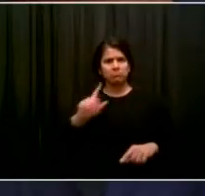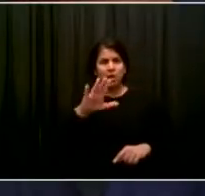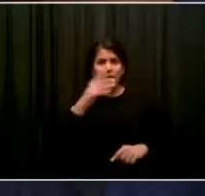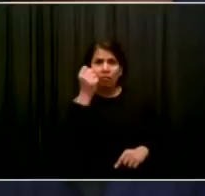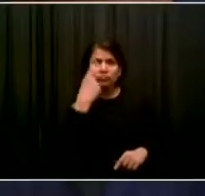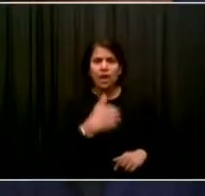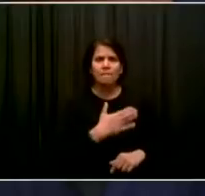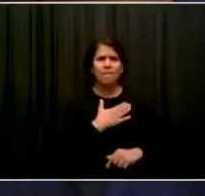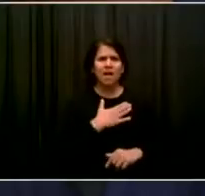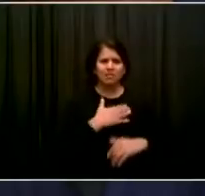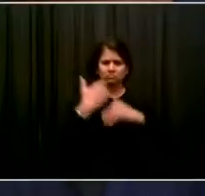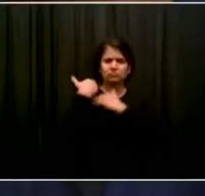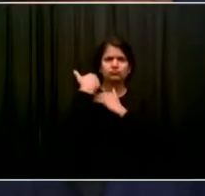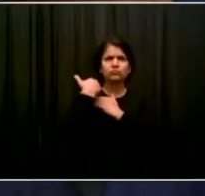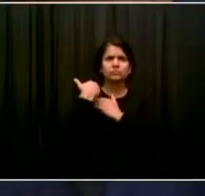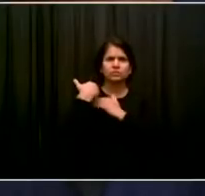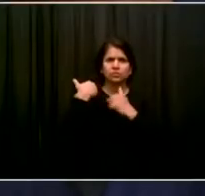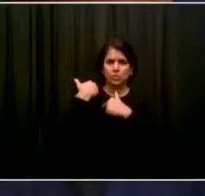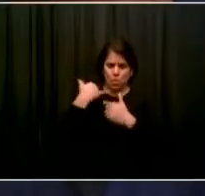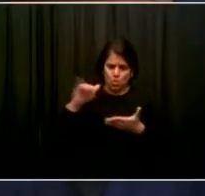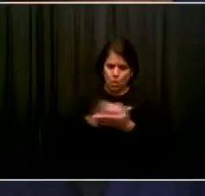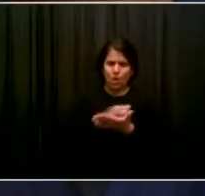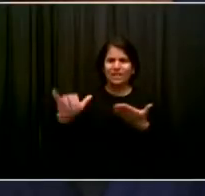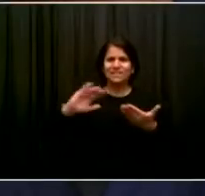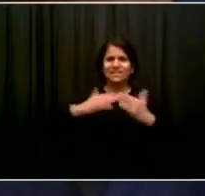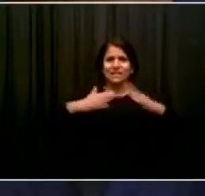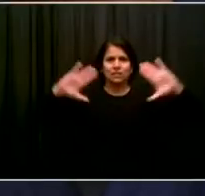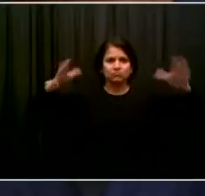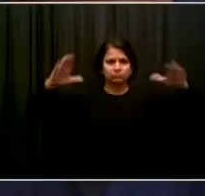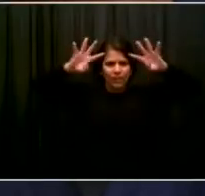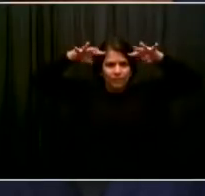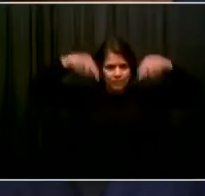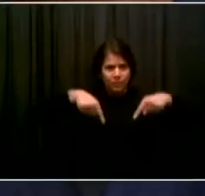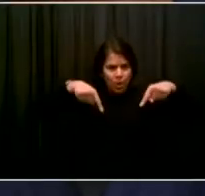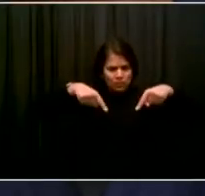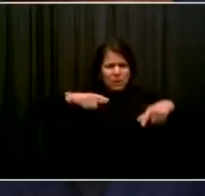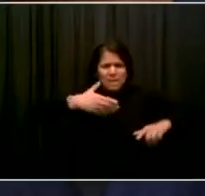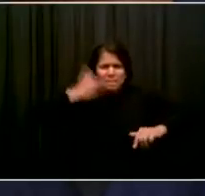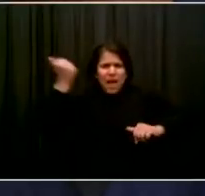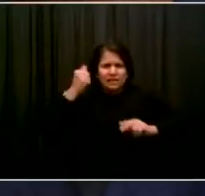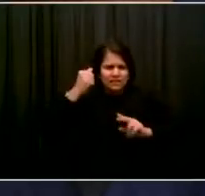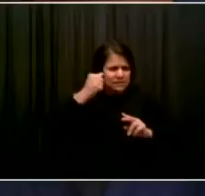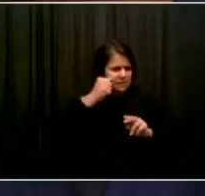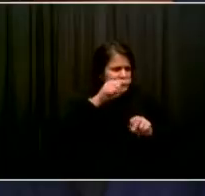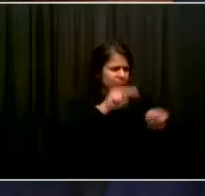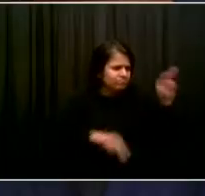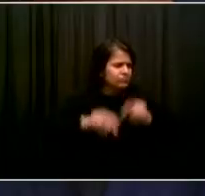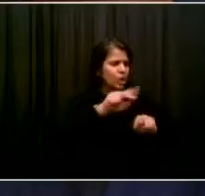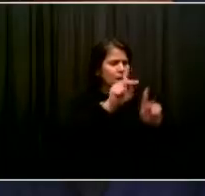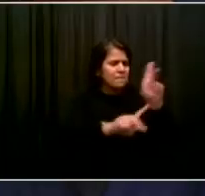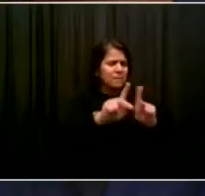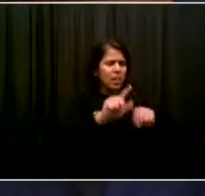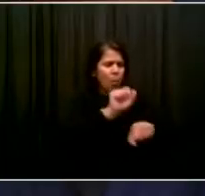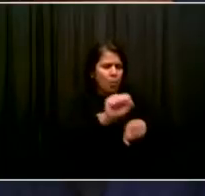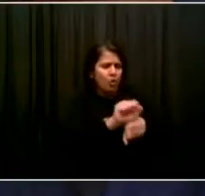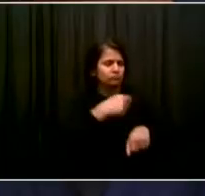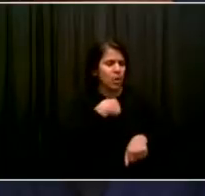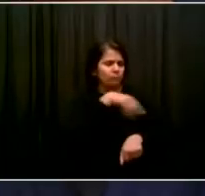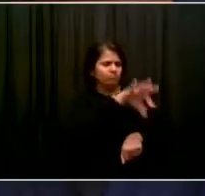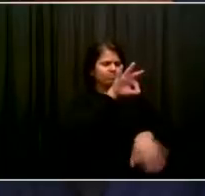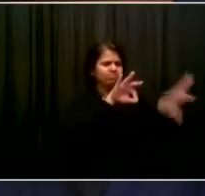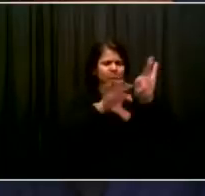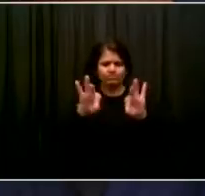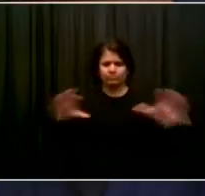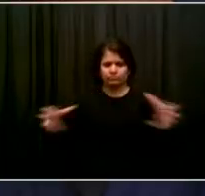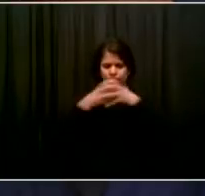do the best job and make sure taxpayers are getting their money's worth. And Phil Banks is part of the team that I am putting together, and